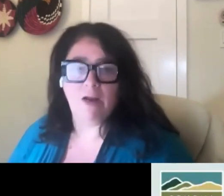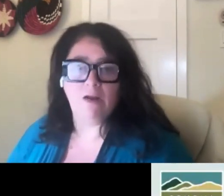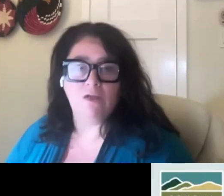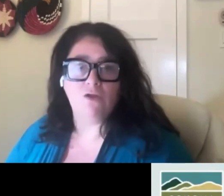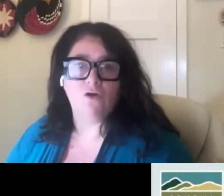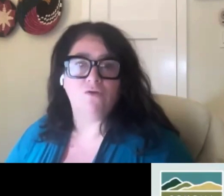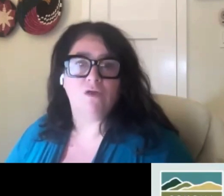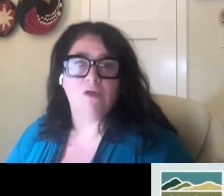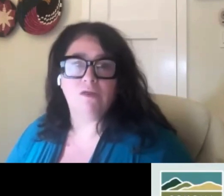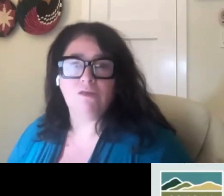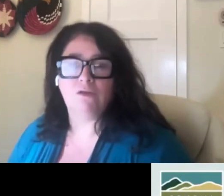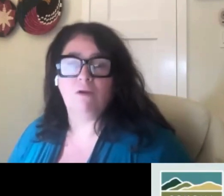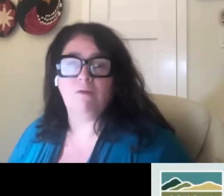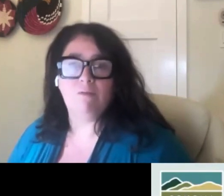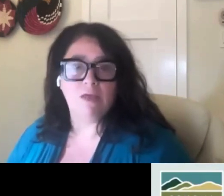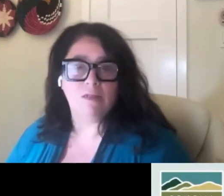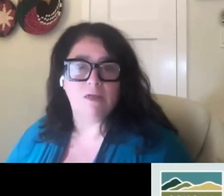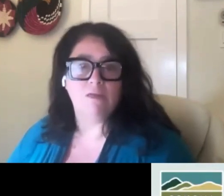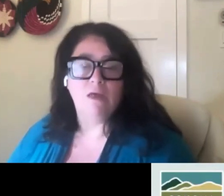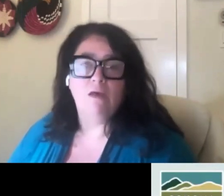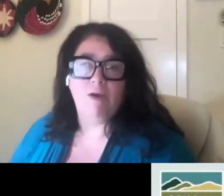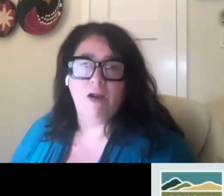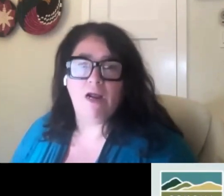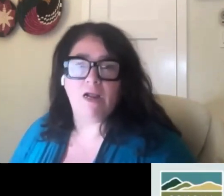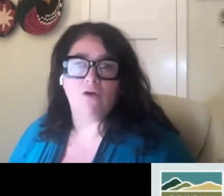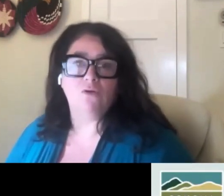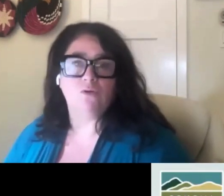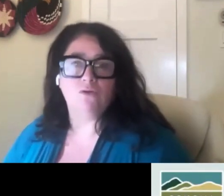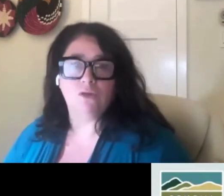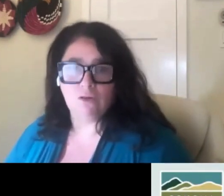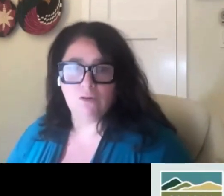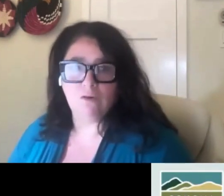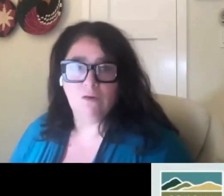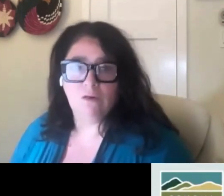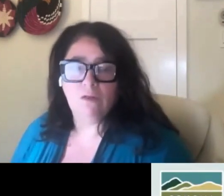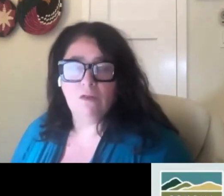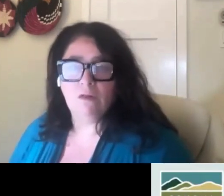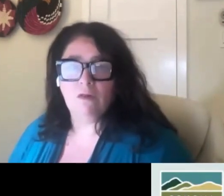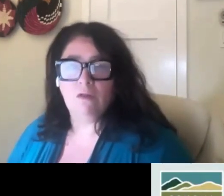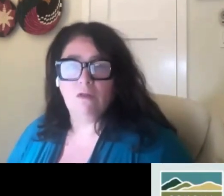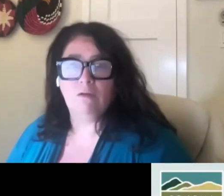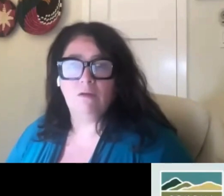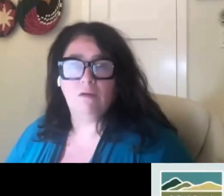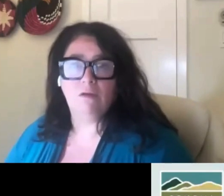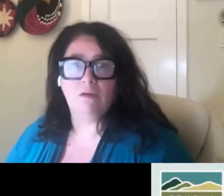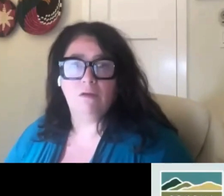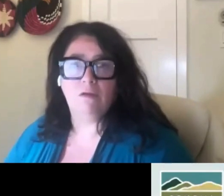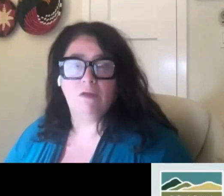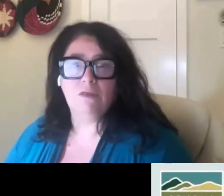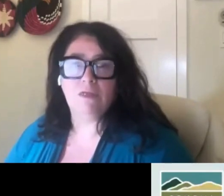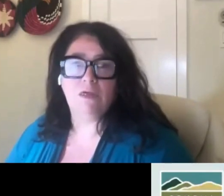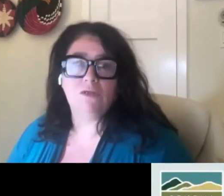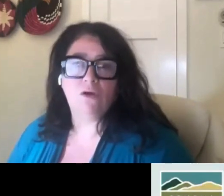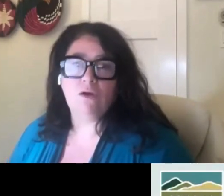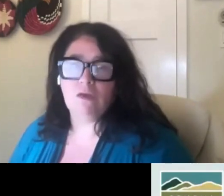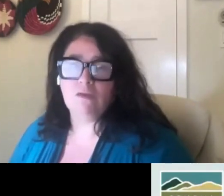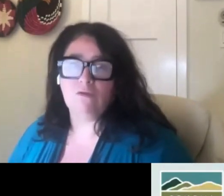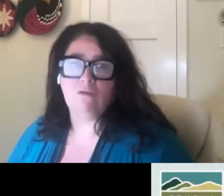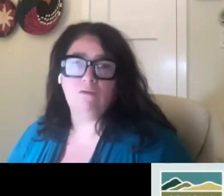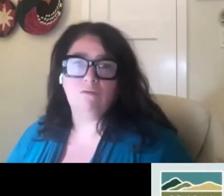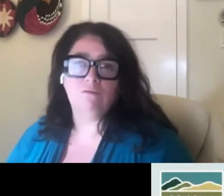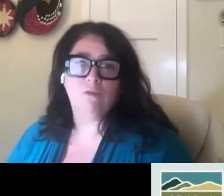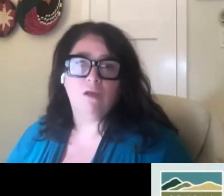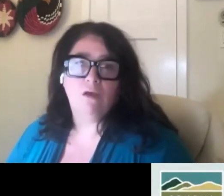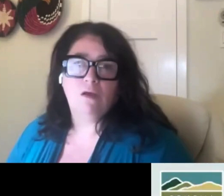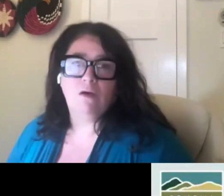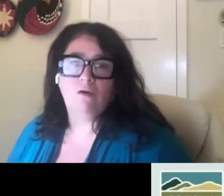when there's unnecessary red tape. I'm no fan of it myself. But if that red tape is fire resilient building standards, for example,